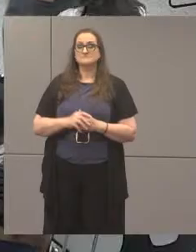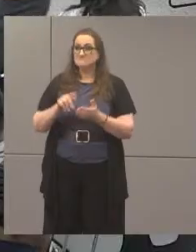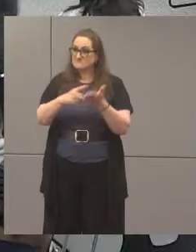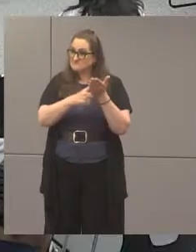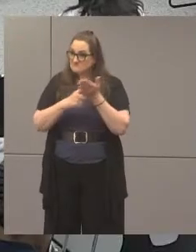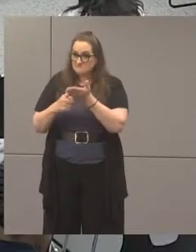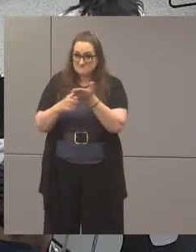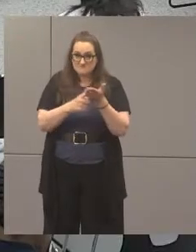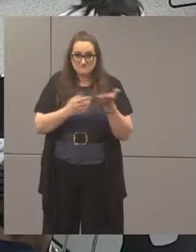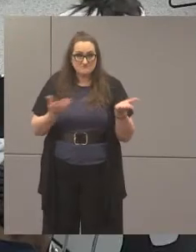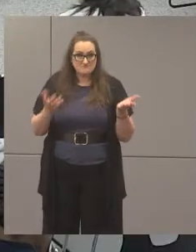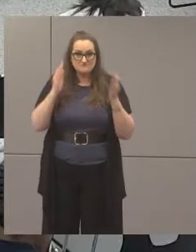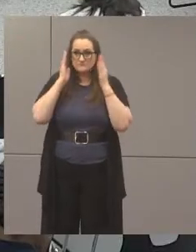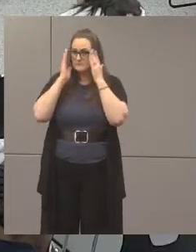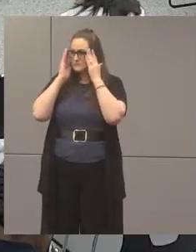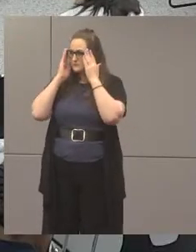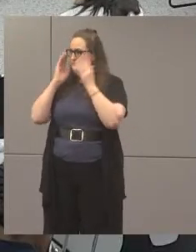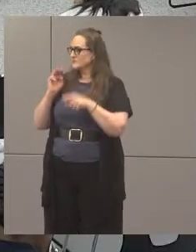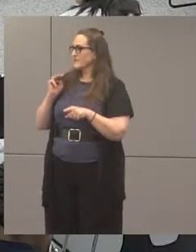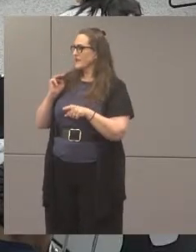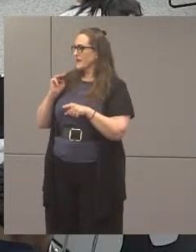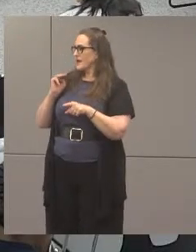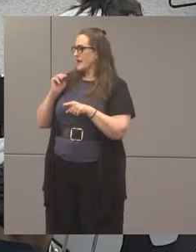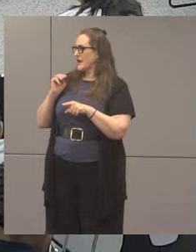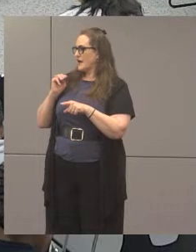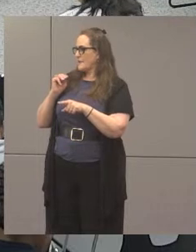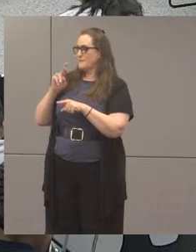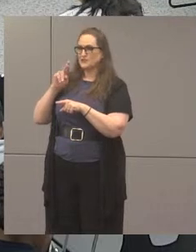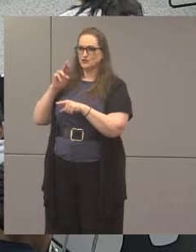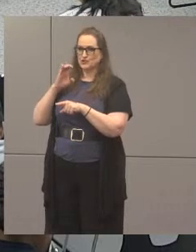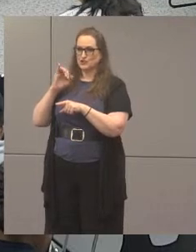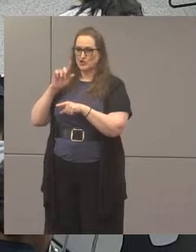discussion? Mr. Chair, I have a Yes. question.